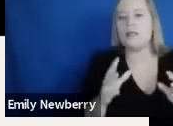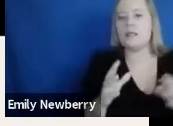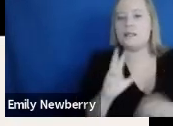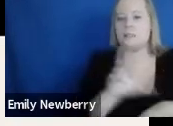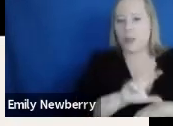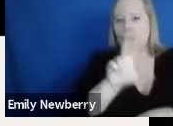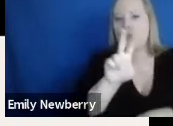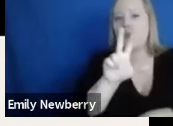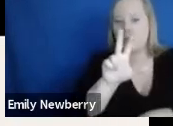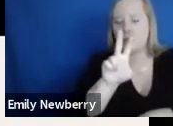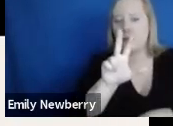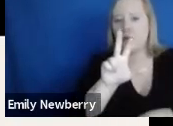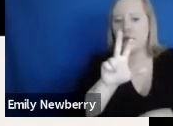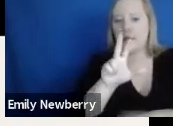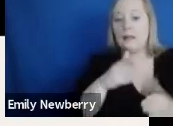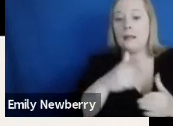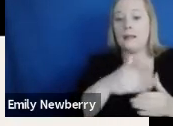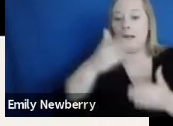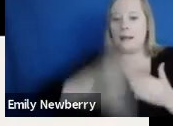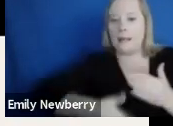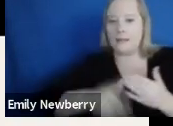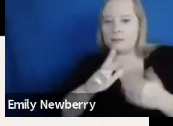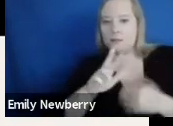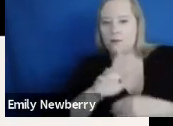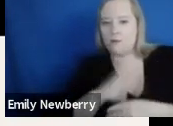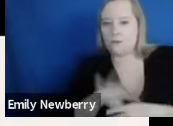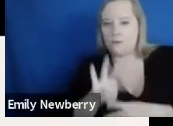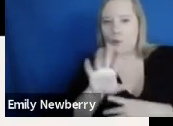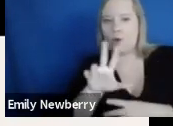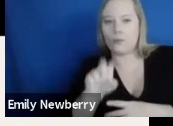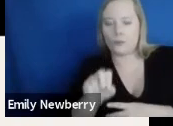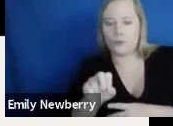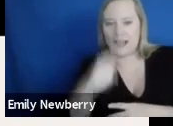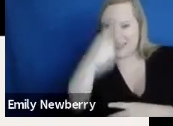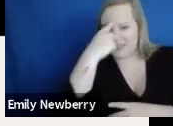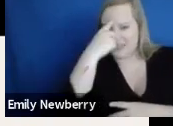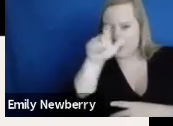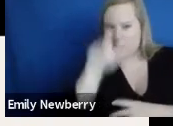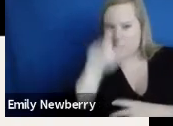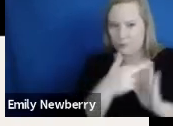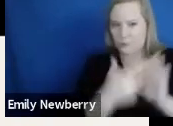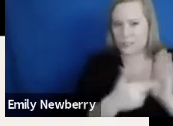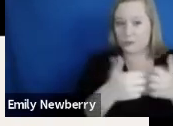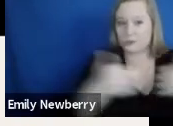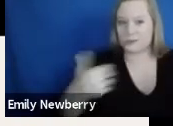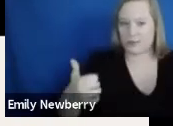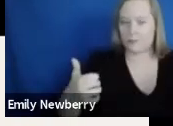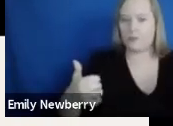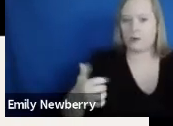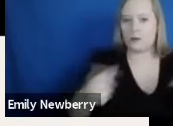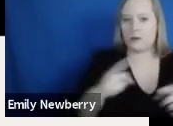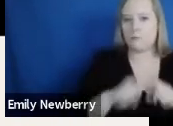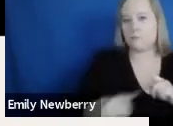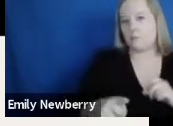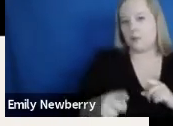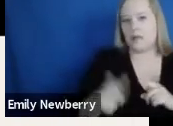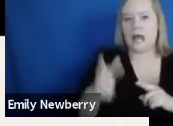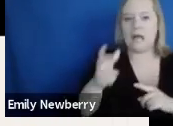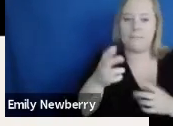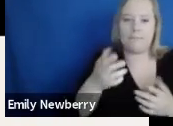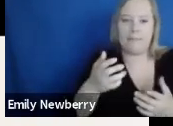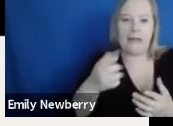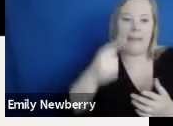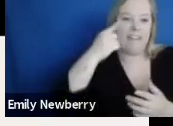and runs to 4:30 p.m. I believe you have to register for it separately, but I've been told it's very quick and painless because it's